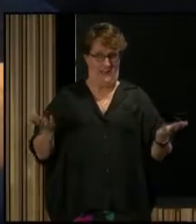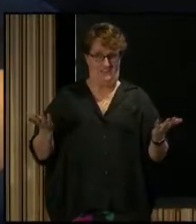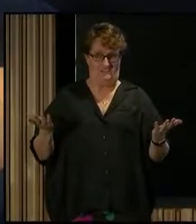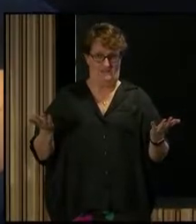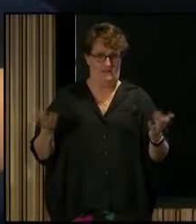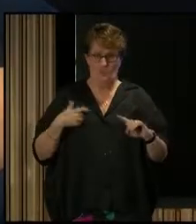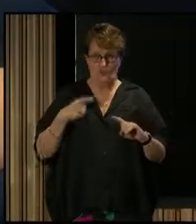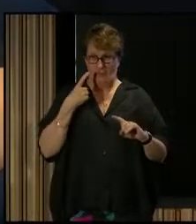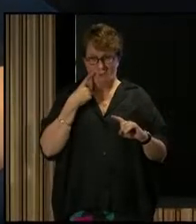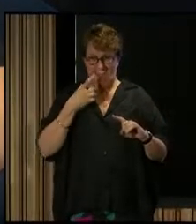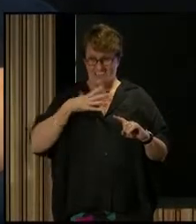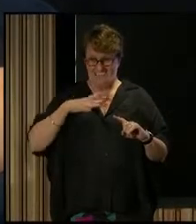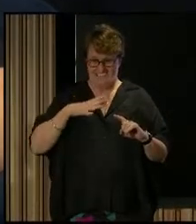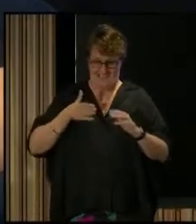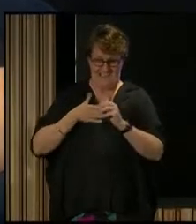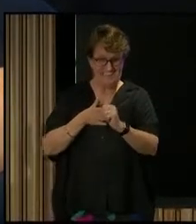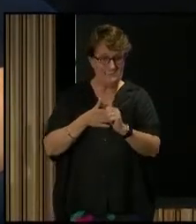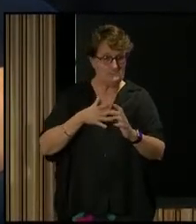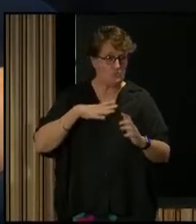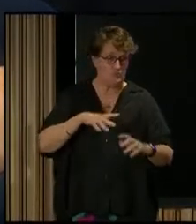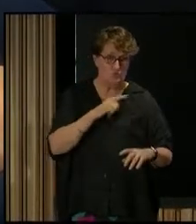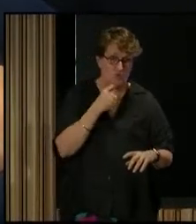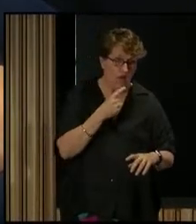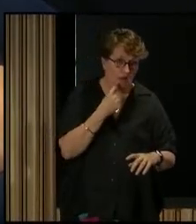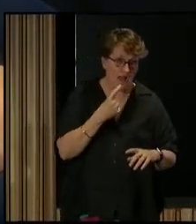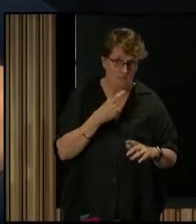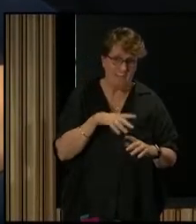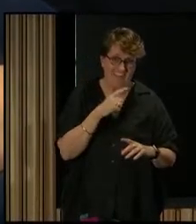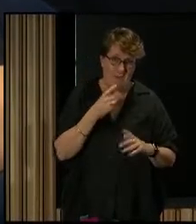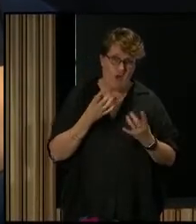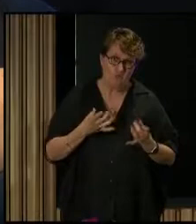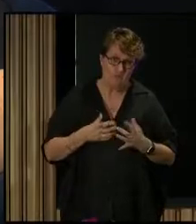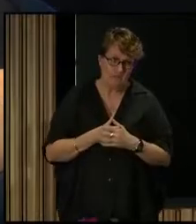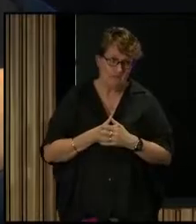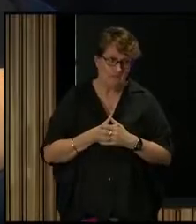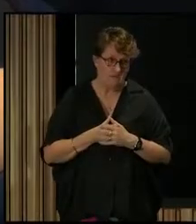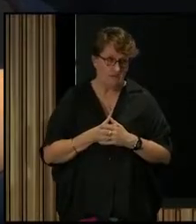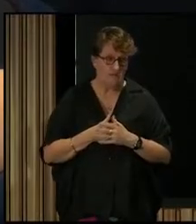I don't think that we want our leaders to lie to us any more than they do already.